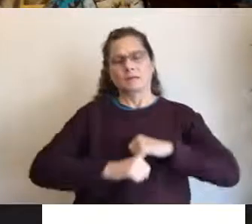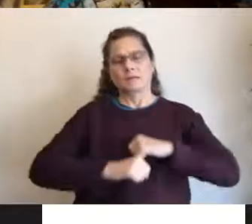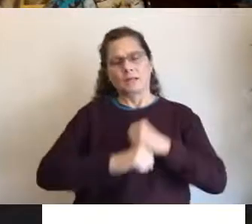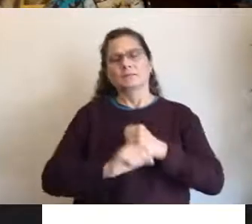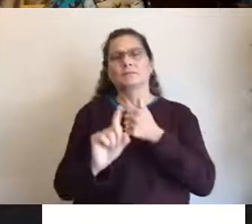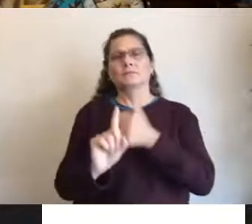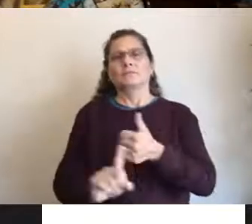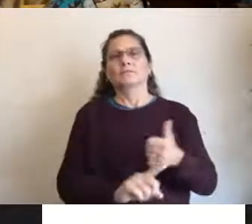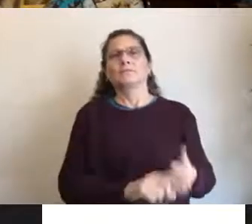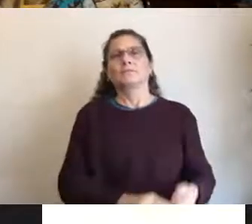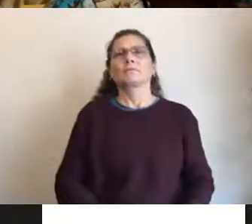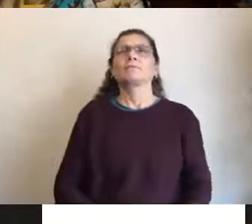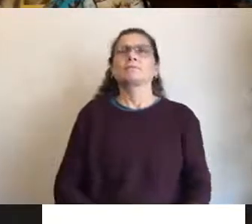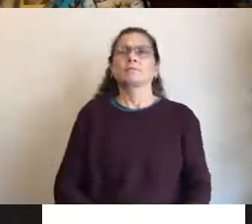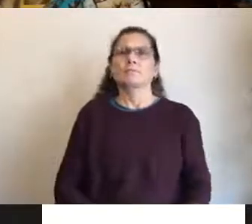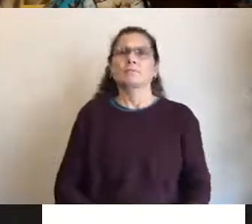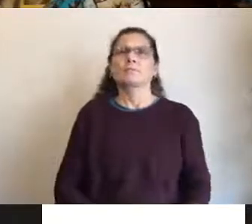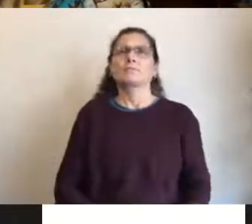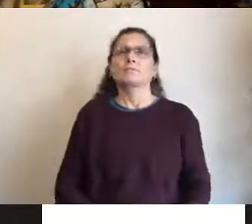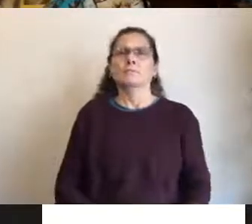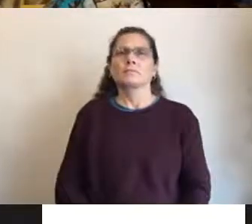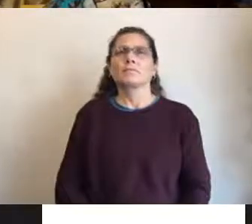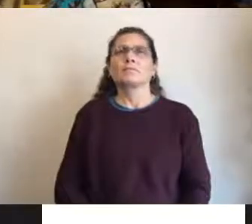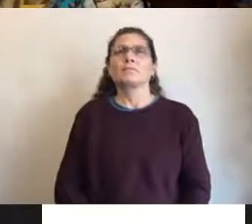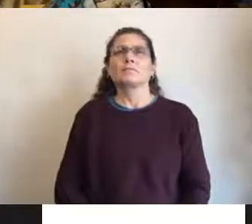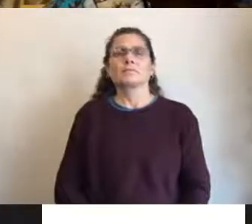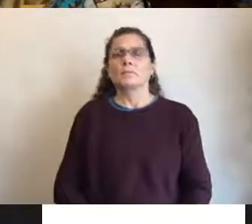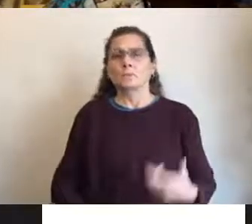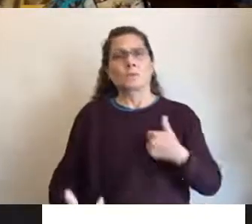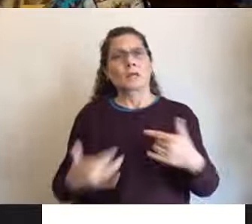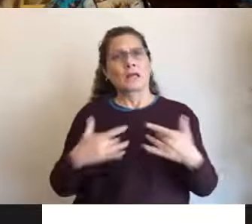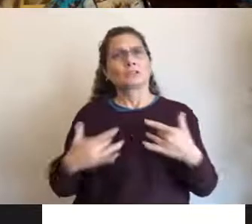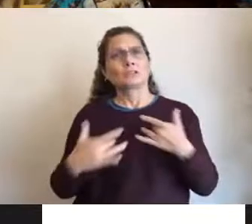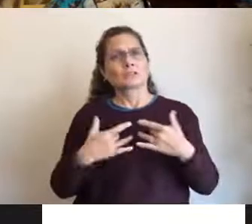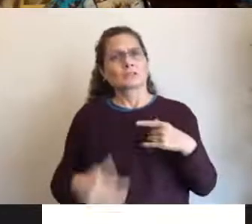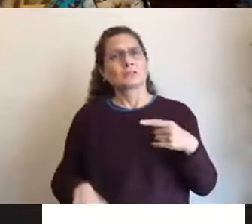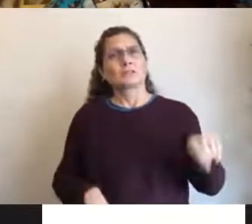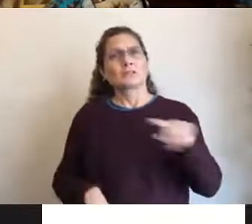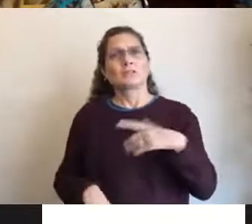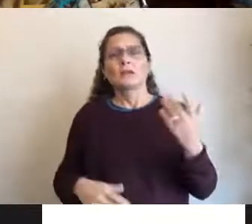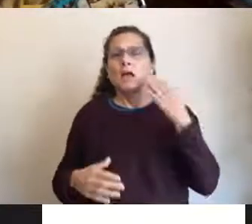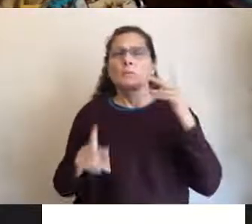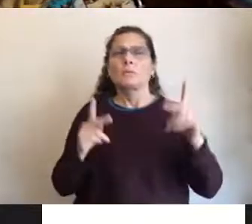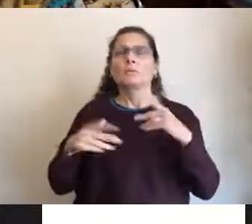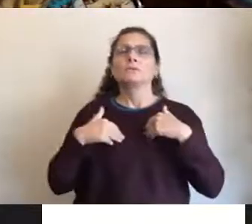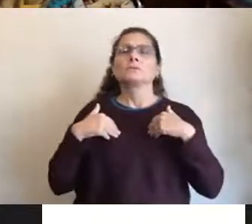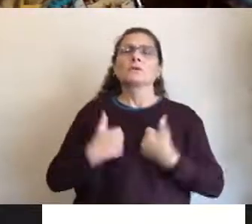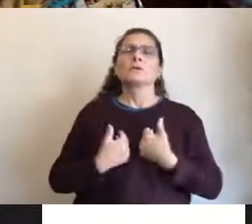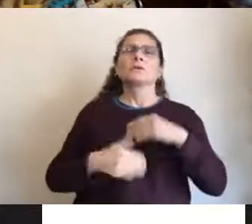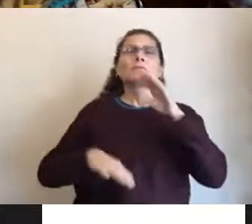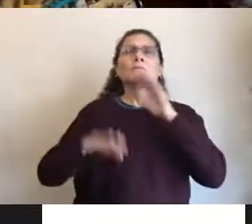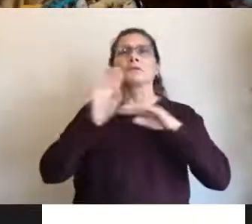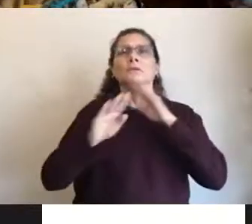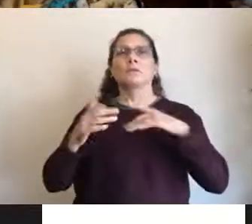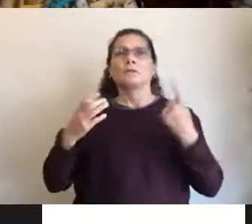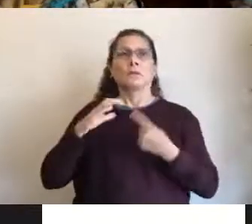that people are frustrated. We know that there's a lot of frustration because people want to get life back to normal. So as we've tried to, we try